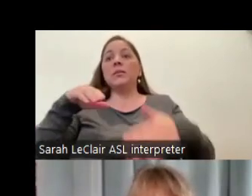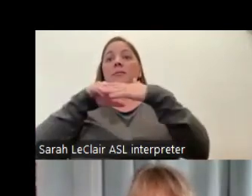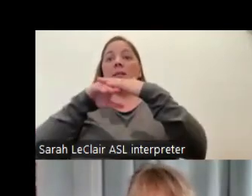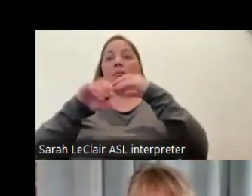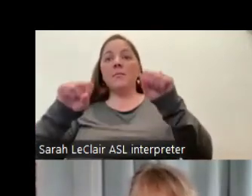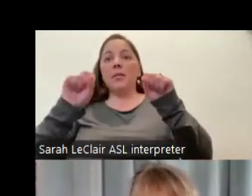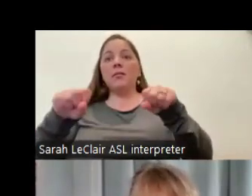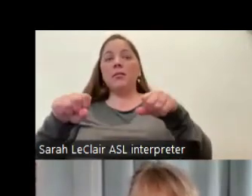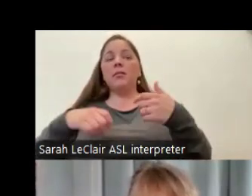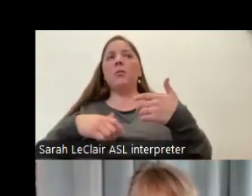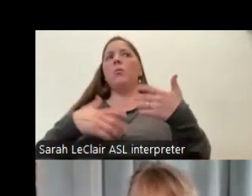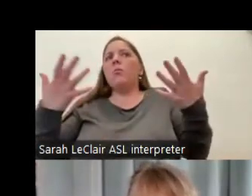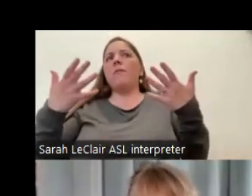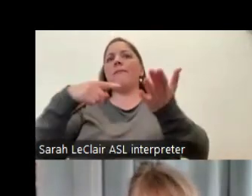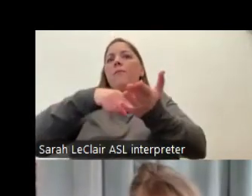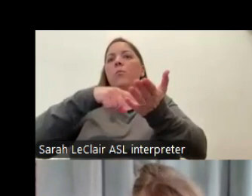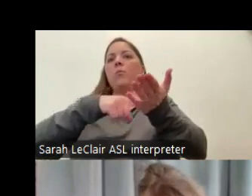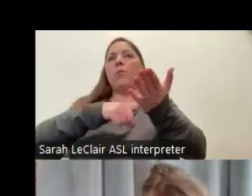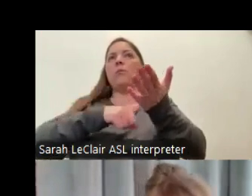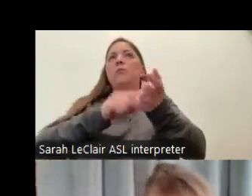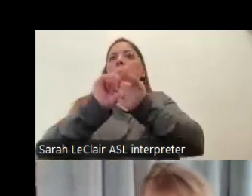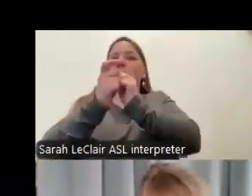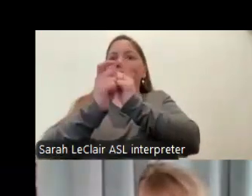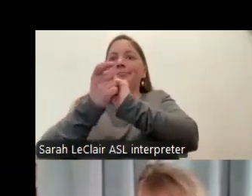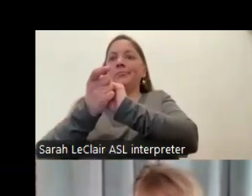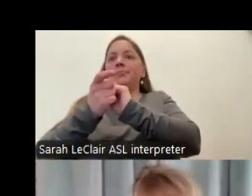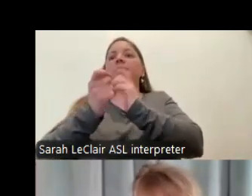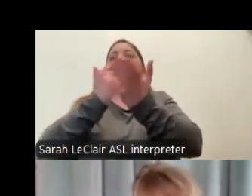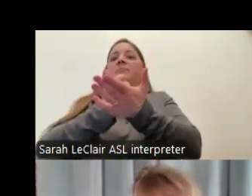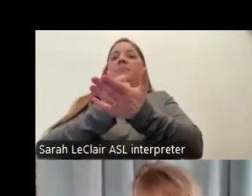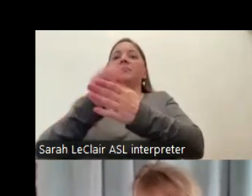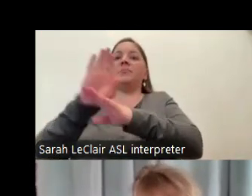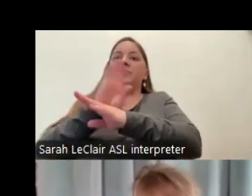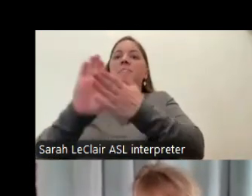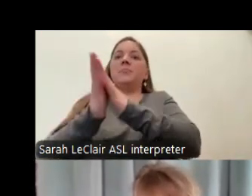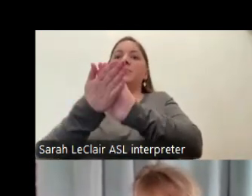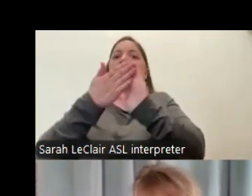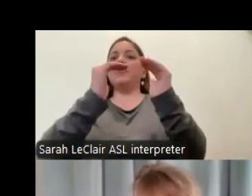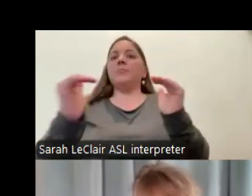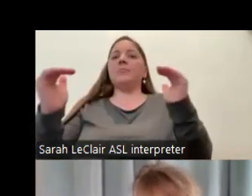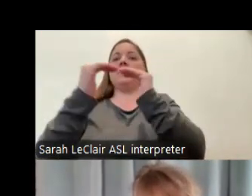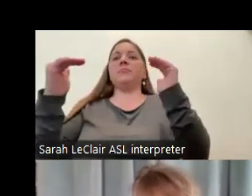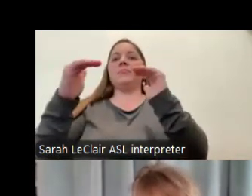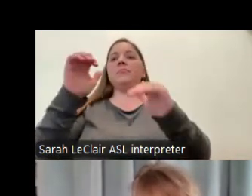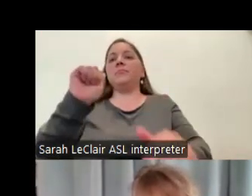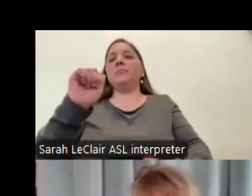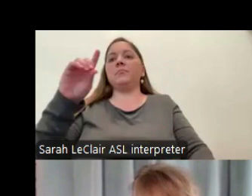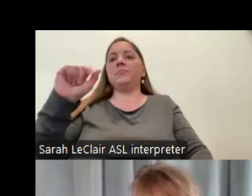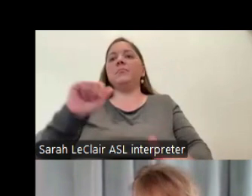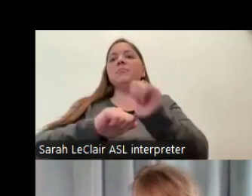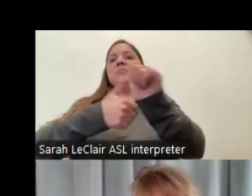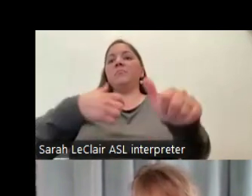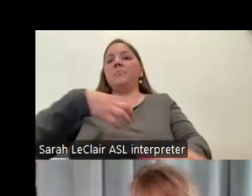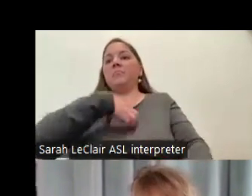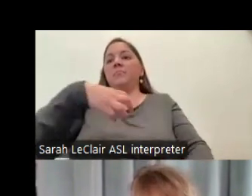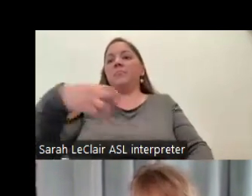to, in an affordable way, bring your things in your businesses up to ADA standards to prevent a complaint. And we're going to conclude with